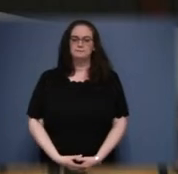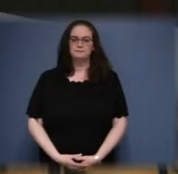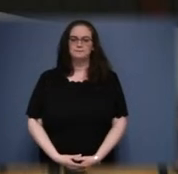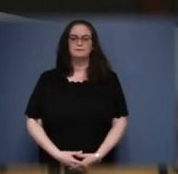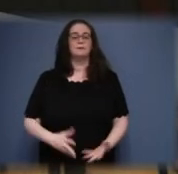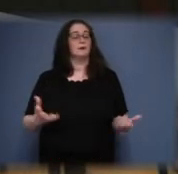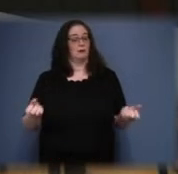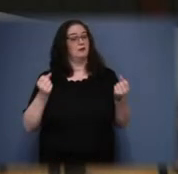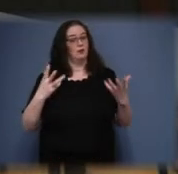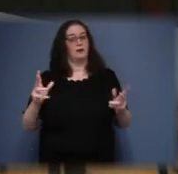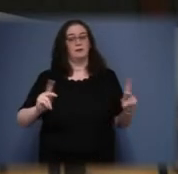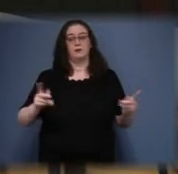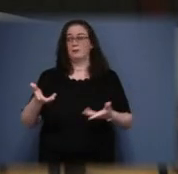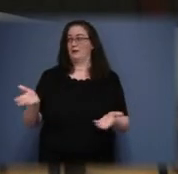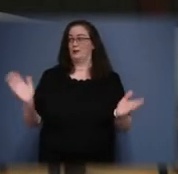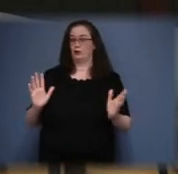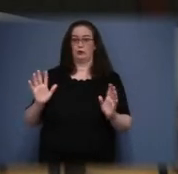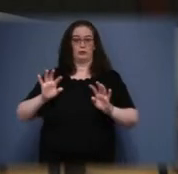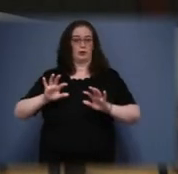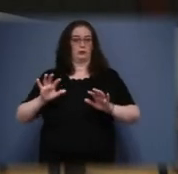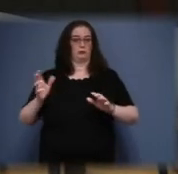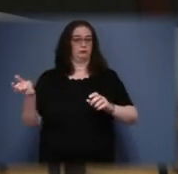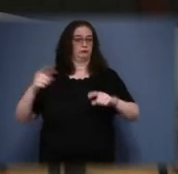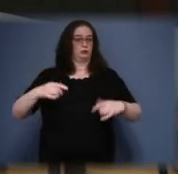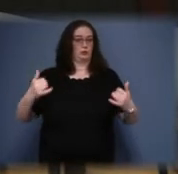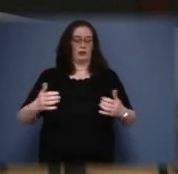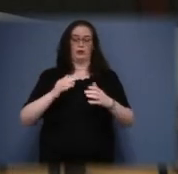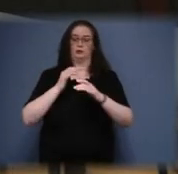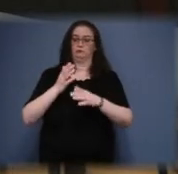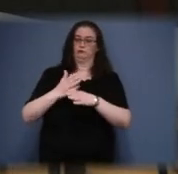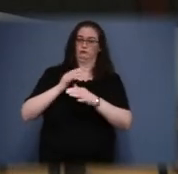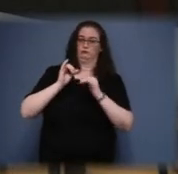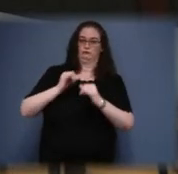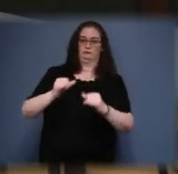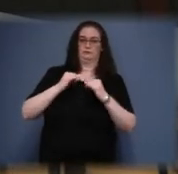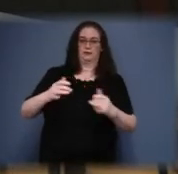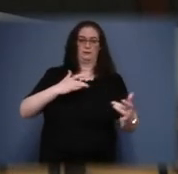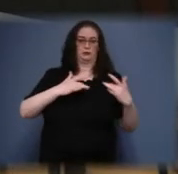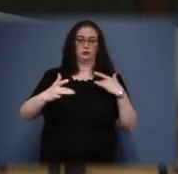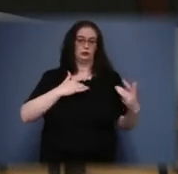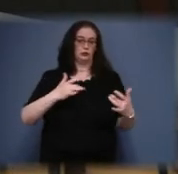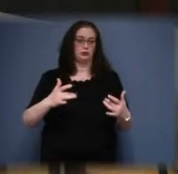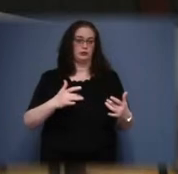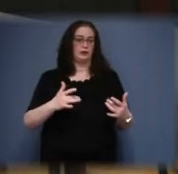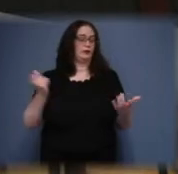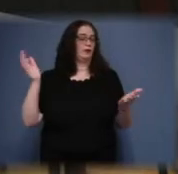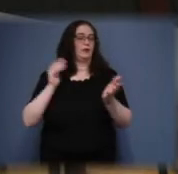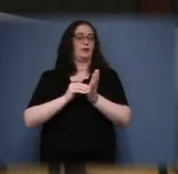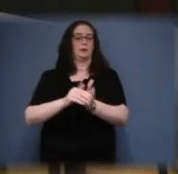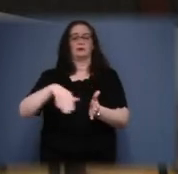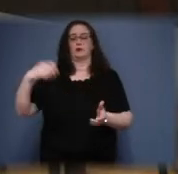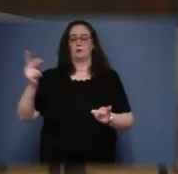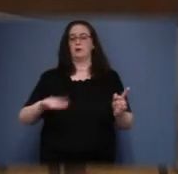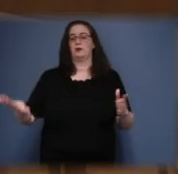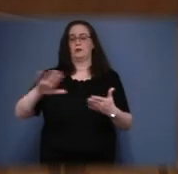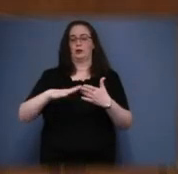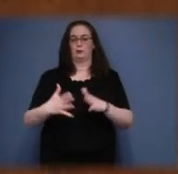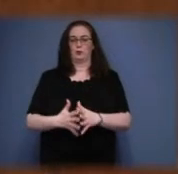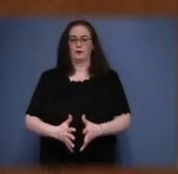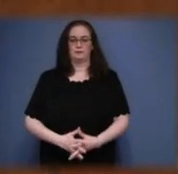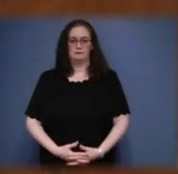There are quite a few people here behind me today that also share my concern, and there are thousands of others in the community.